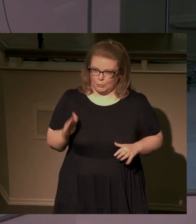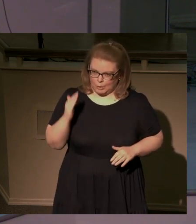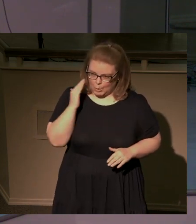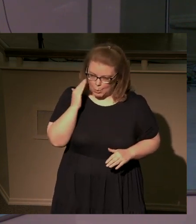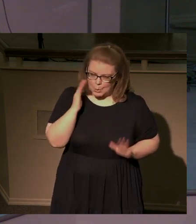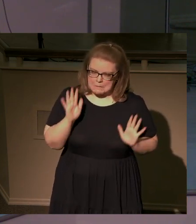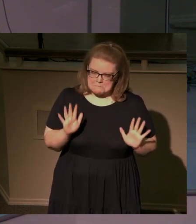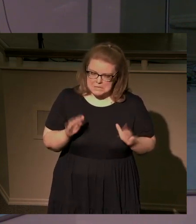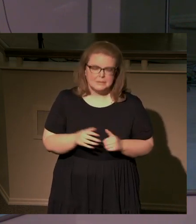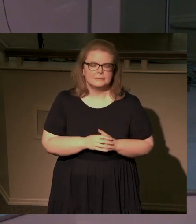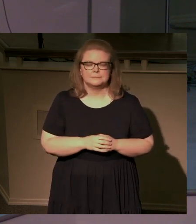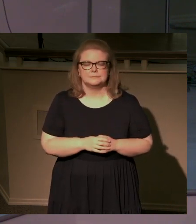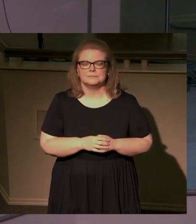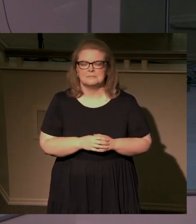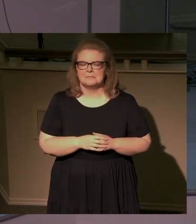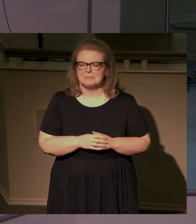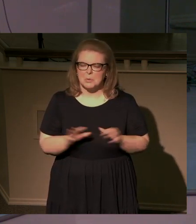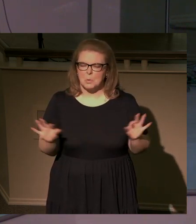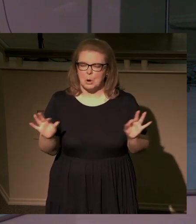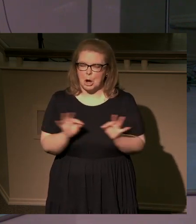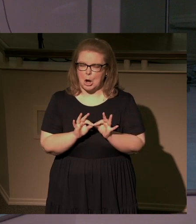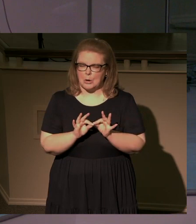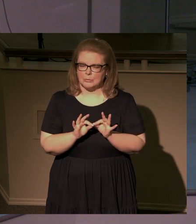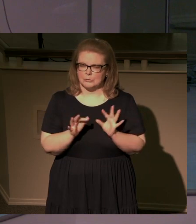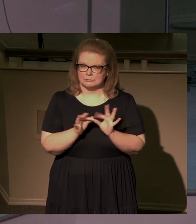but it bears repeating,